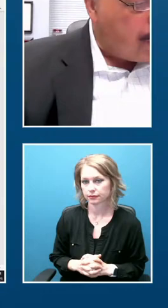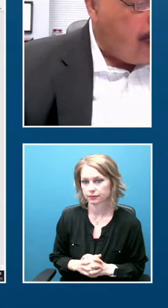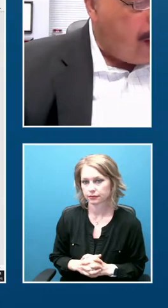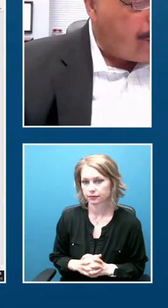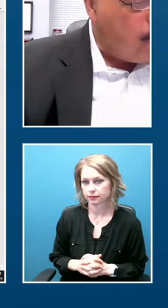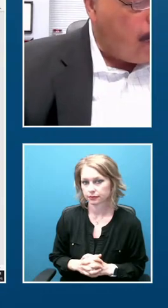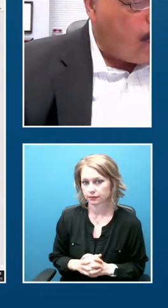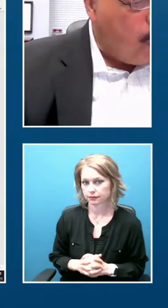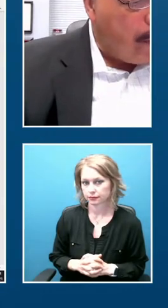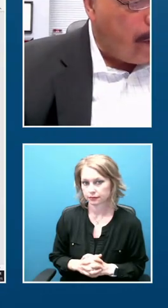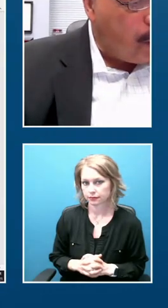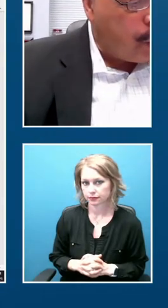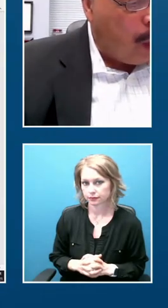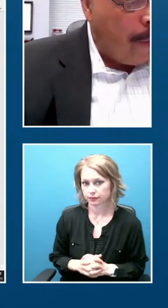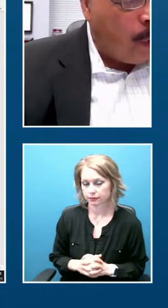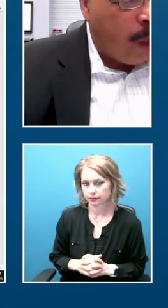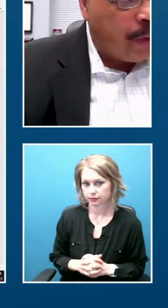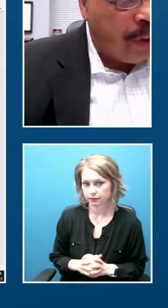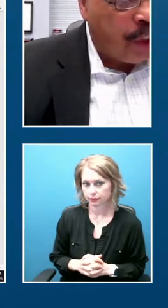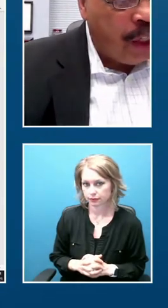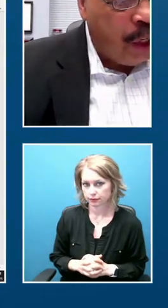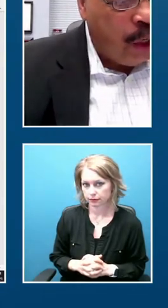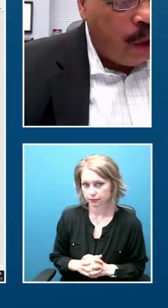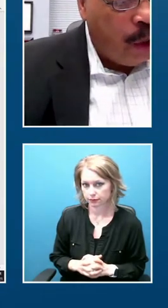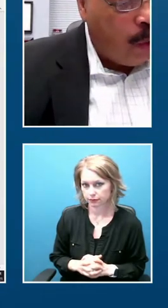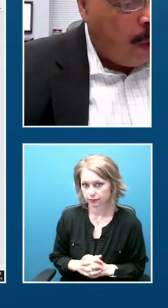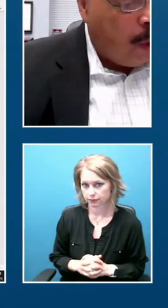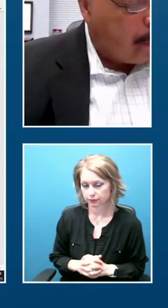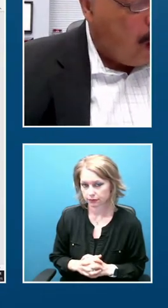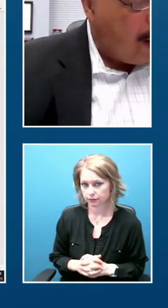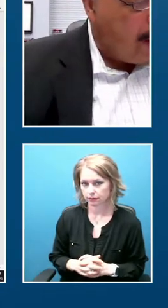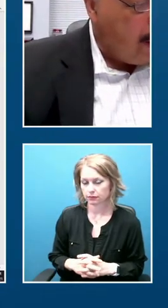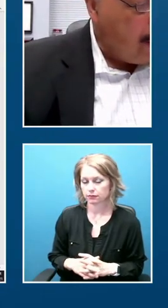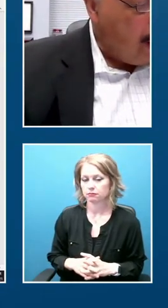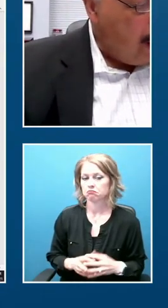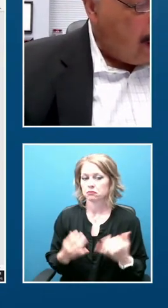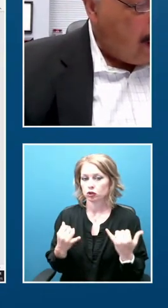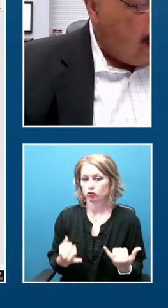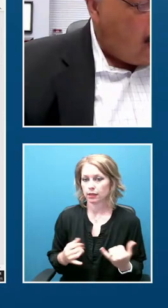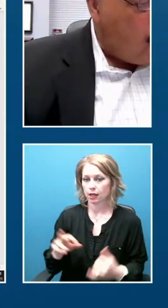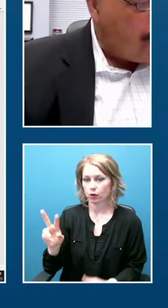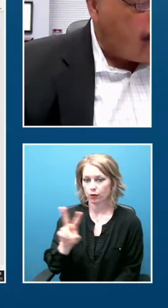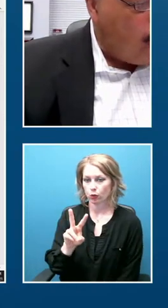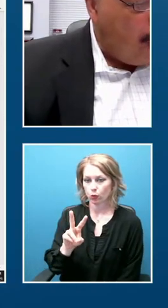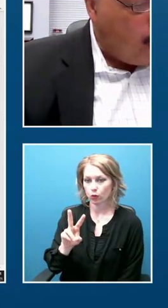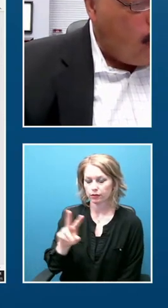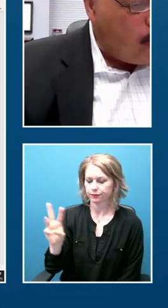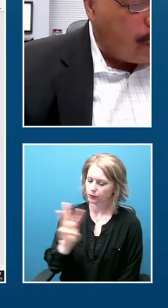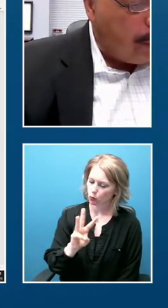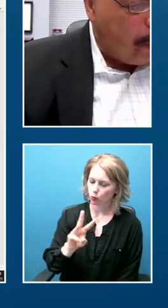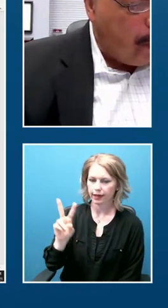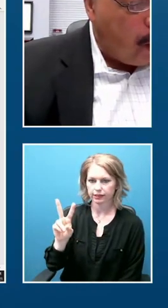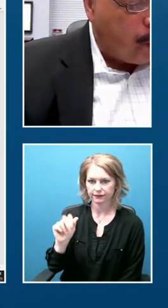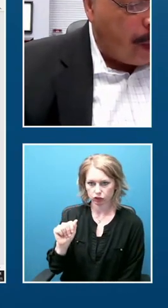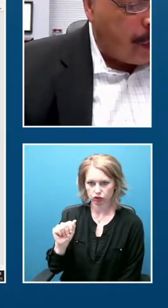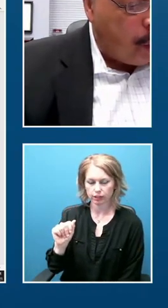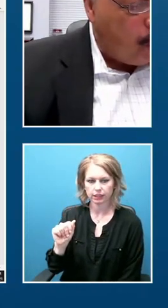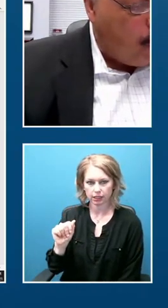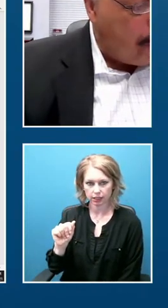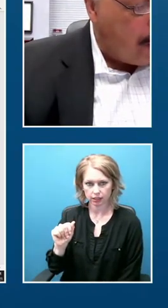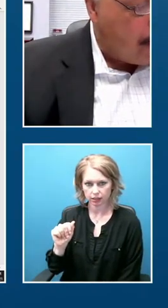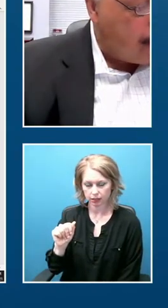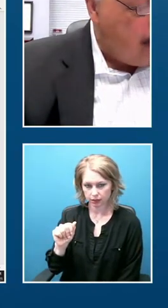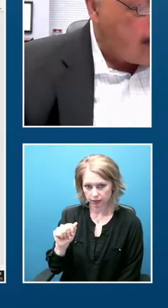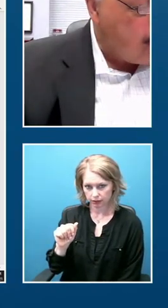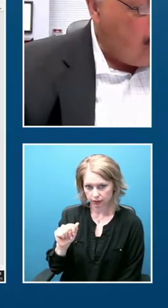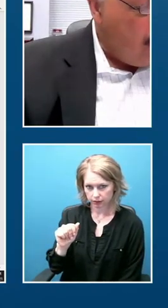For the challenge for the four members of the West Virginia Party. According to our rules, the proposed resolution